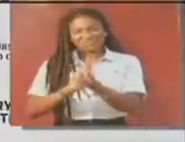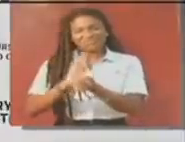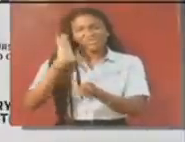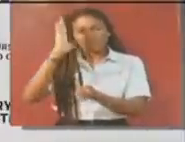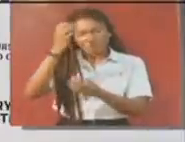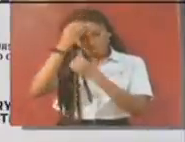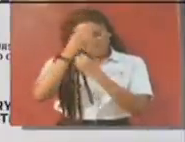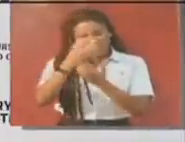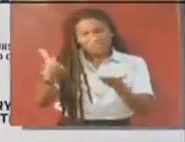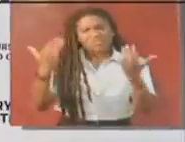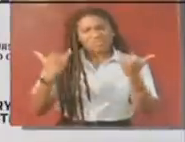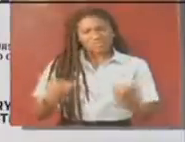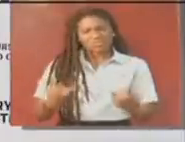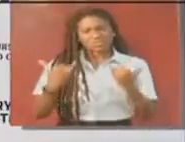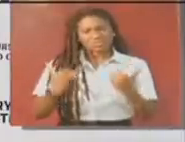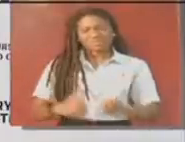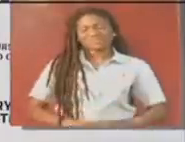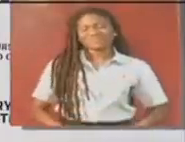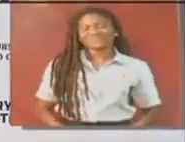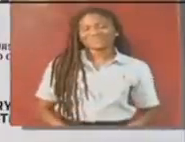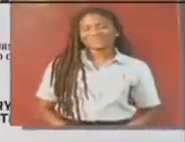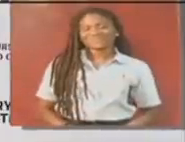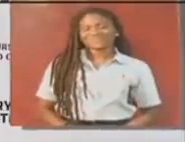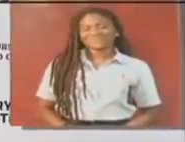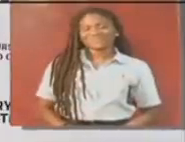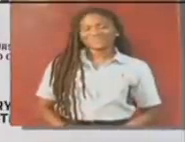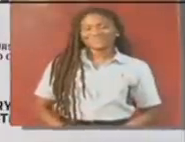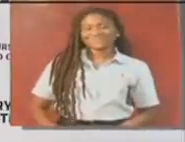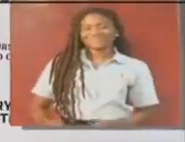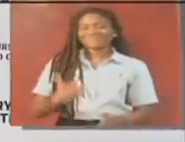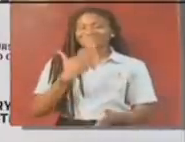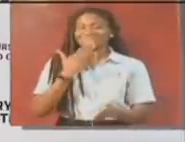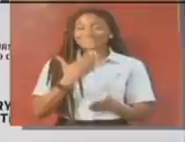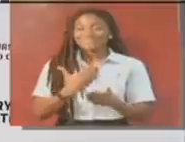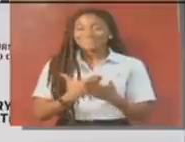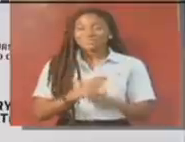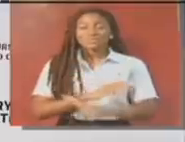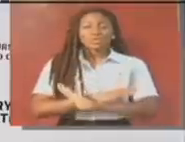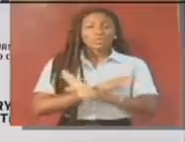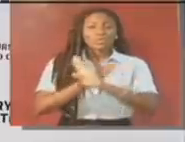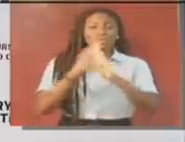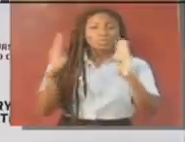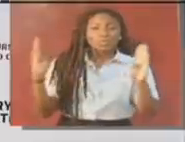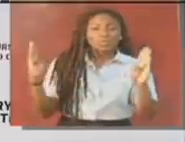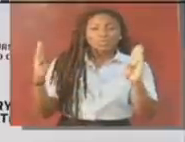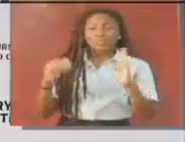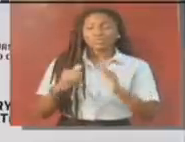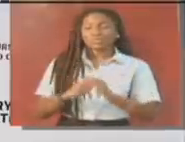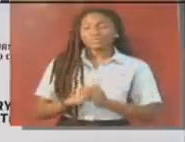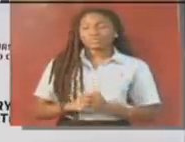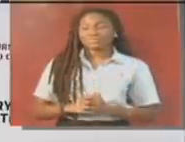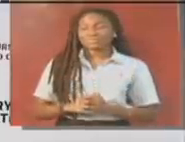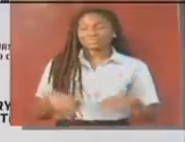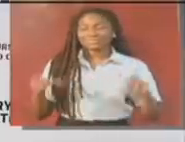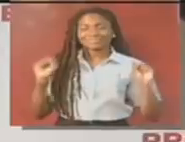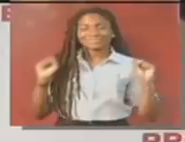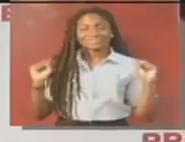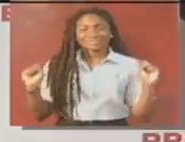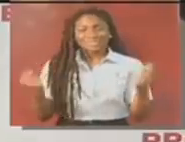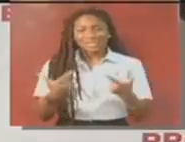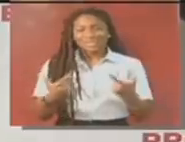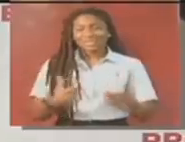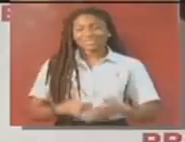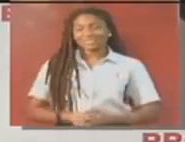Hines. Thank you, Mr. Alexander. Good morning to my colleagues, Ms. Sukchand, Mr. Siram Singh,